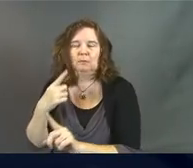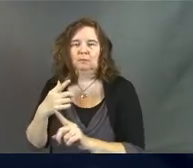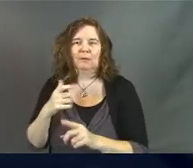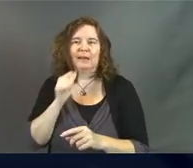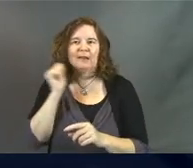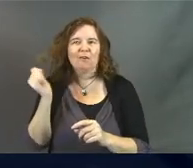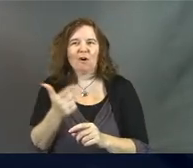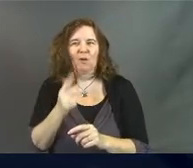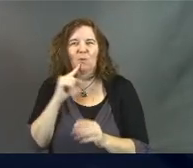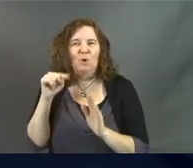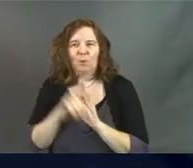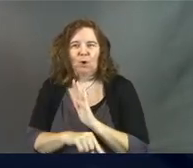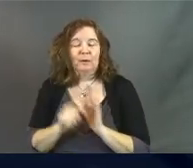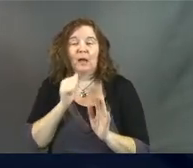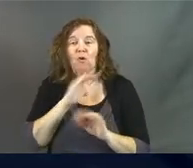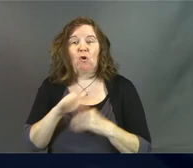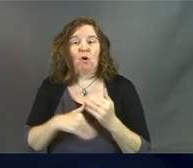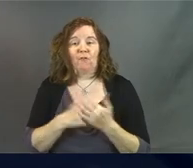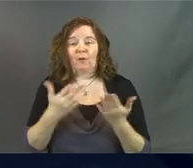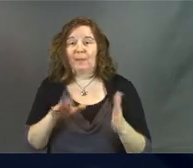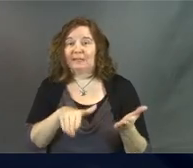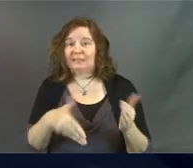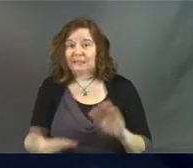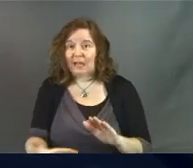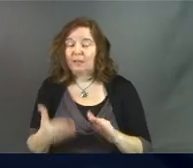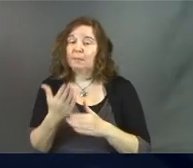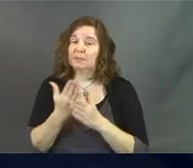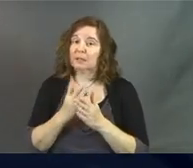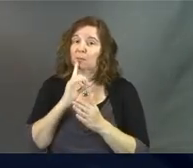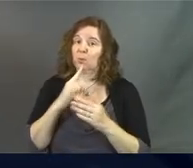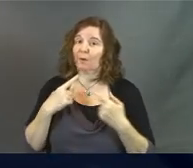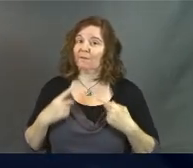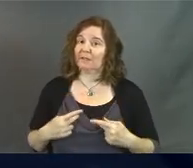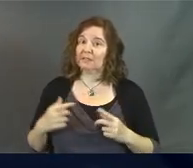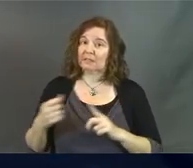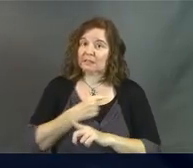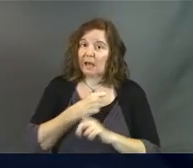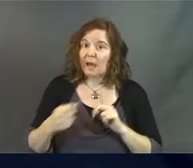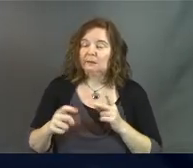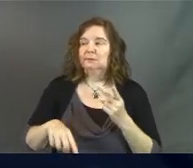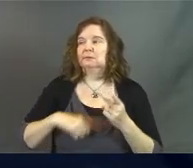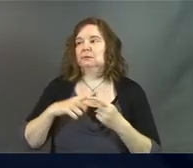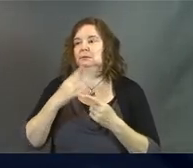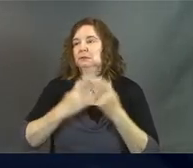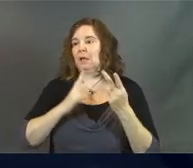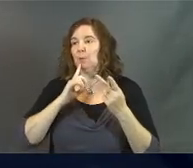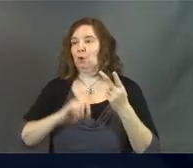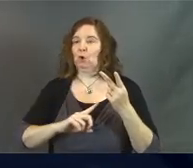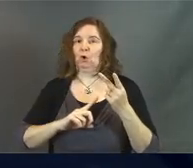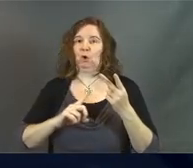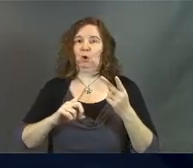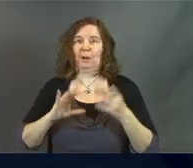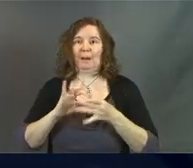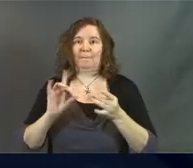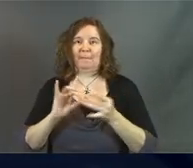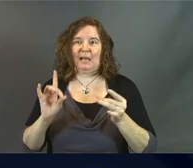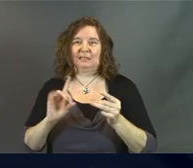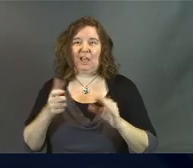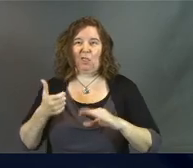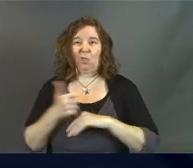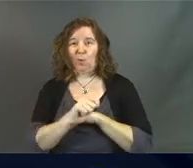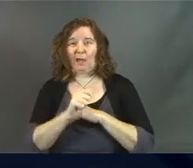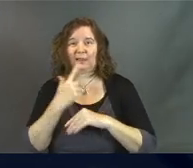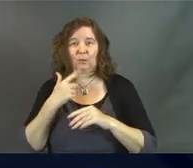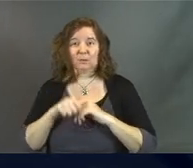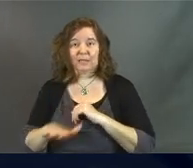And not all of them were murder. Not all of them ended in death. Some of them were physical attacks. Some of them were messages and threats